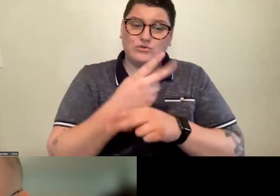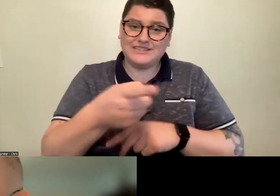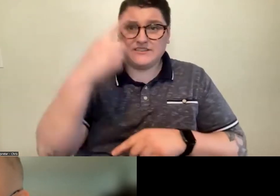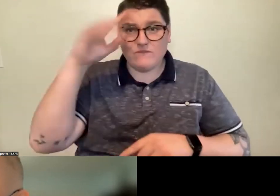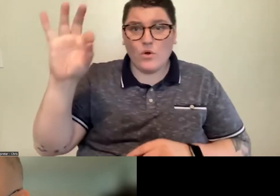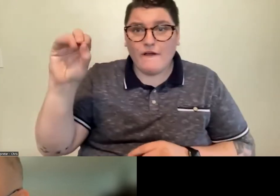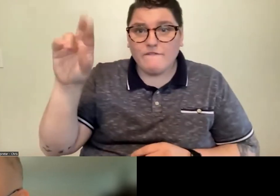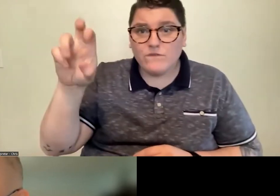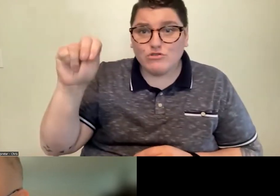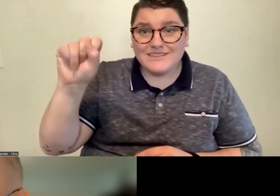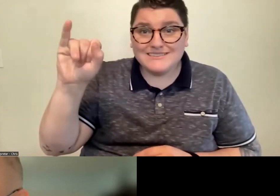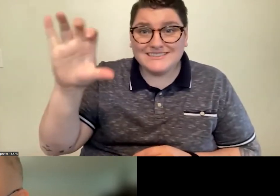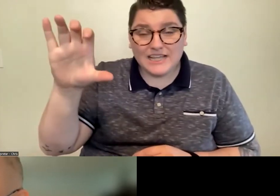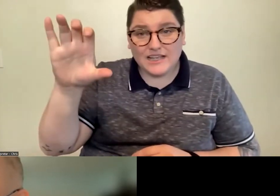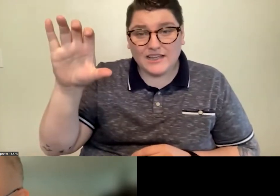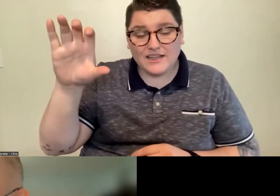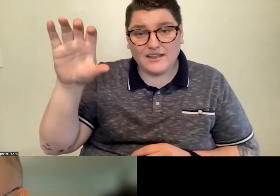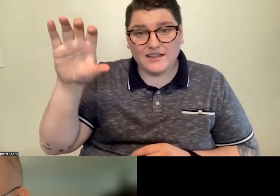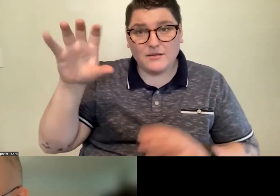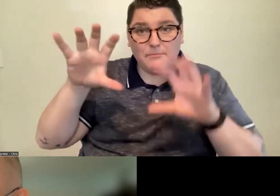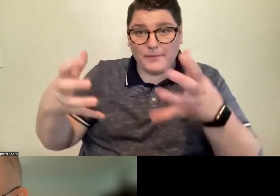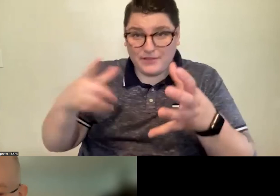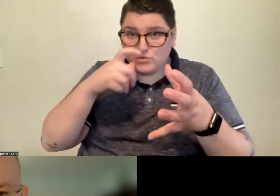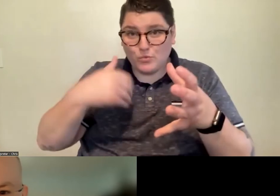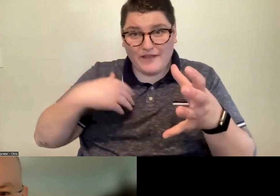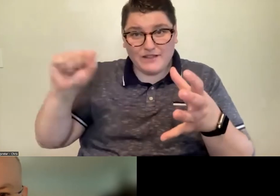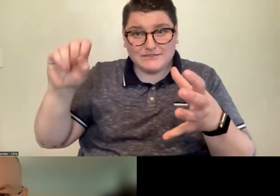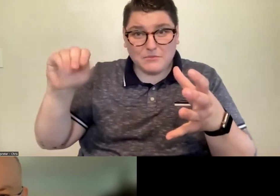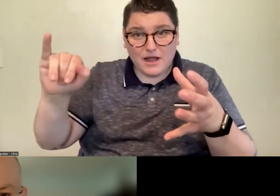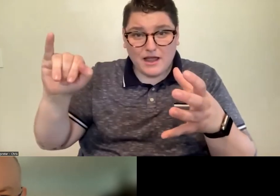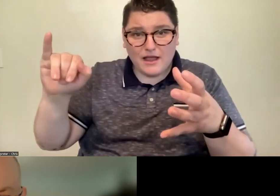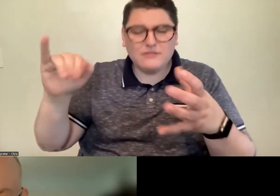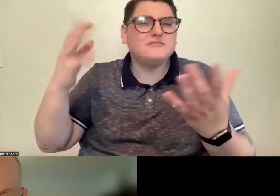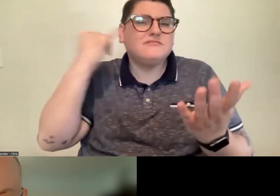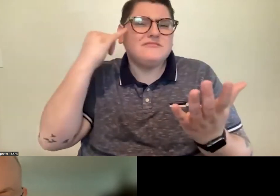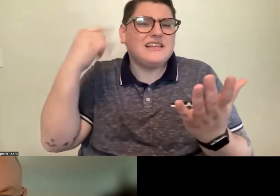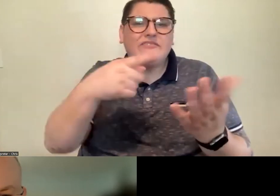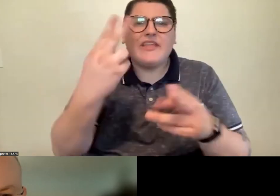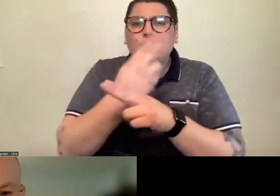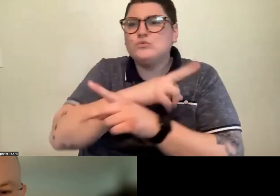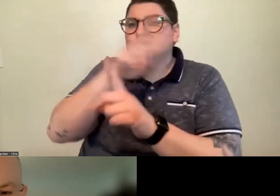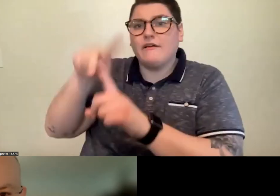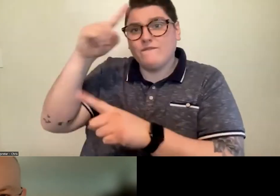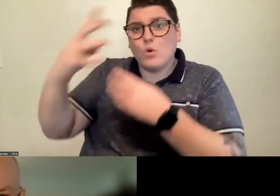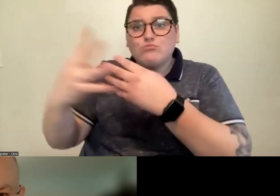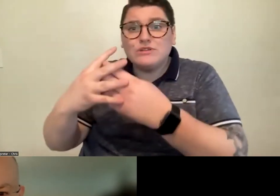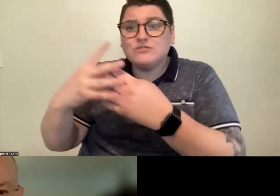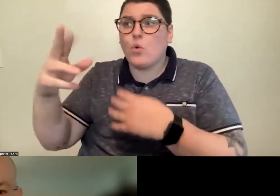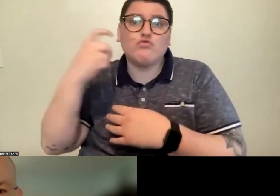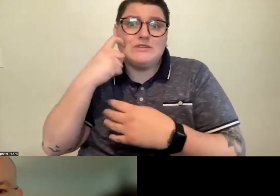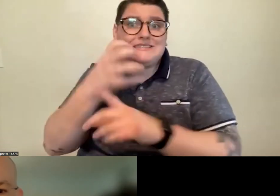ill population? Or what do you think the results would be if it was used in a prison or recently incarcerated